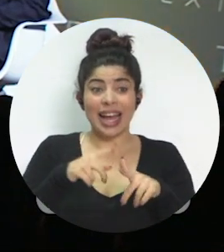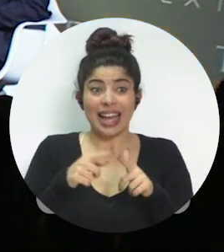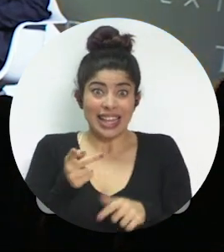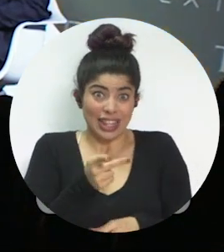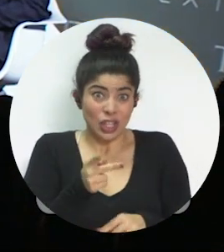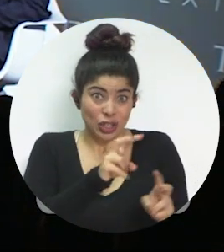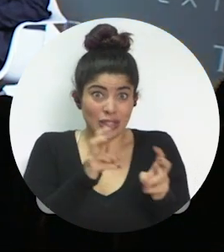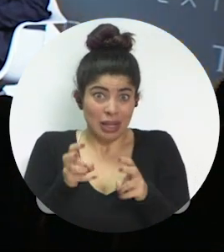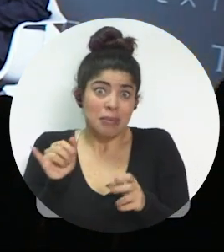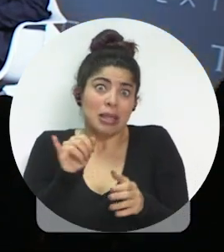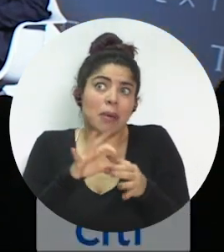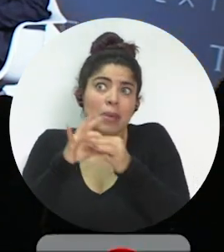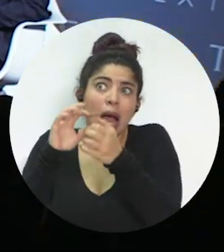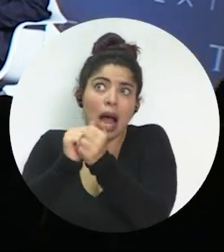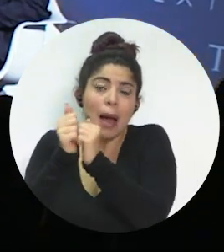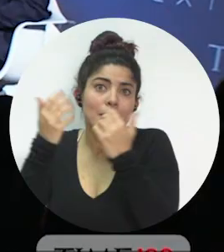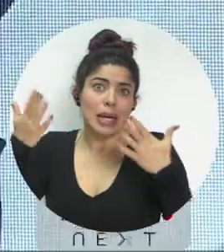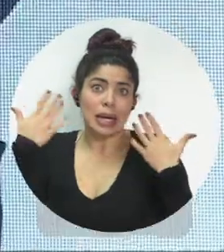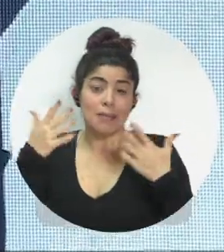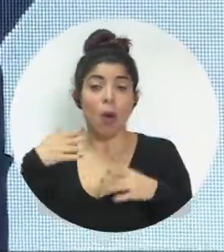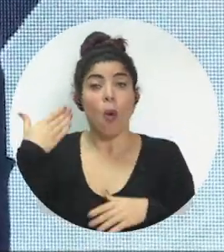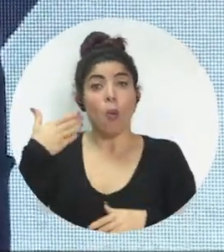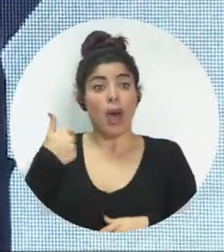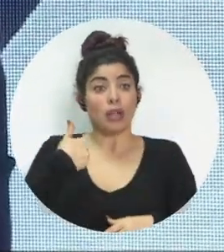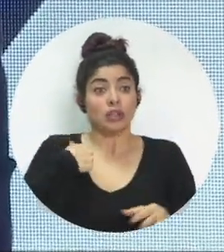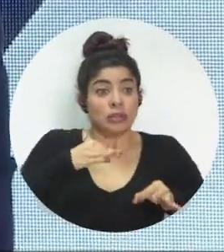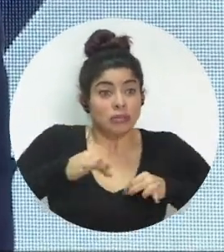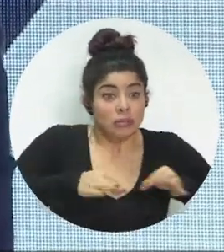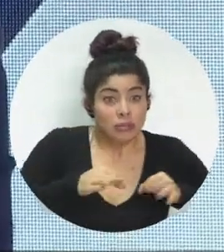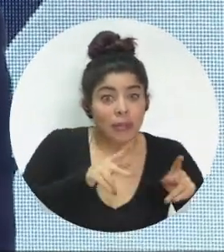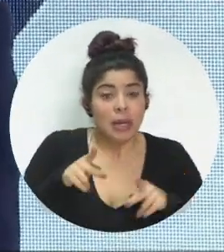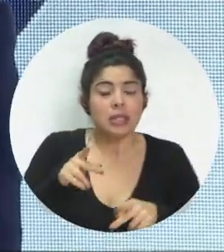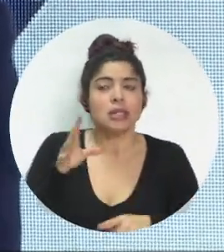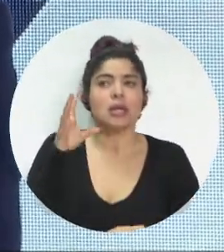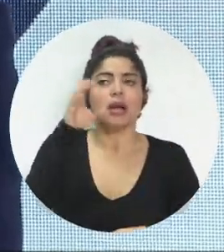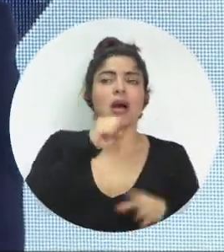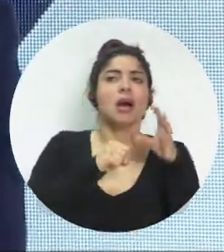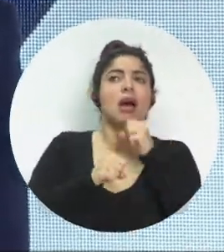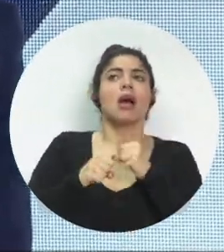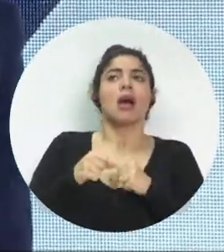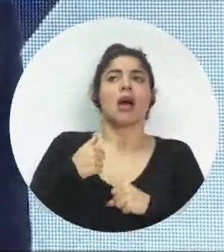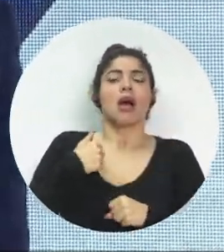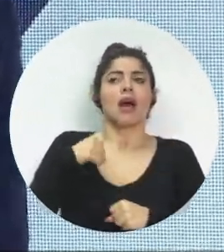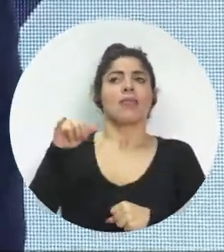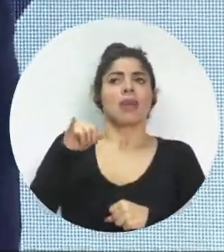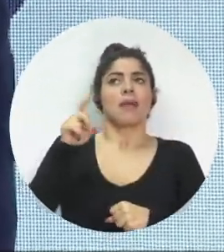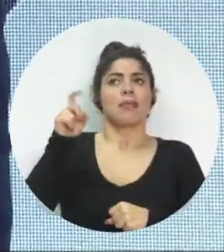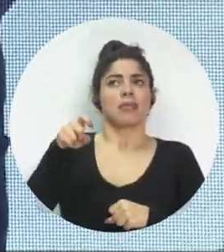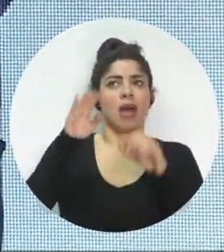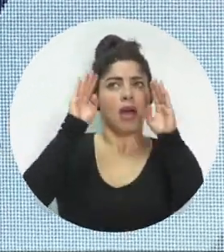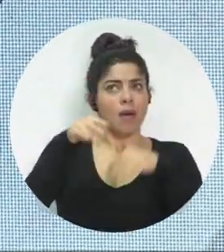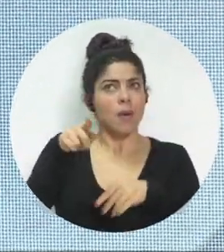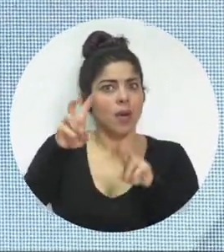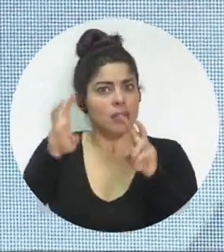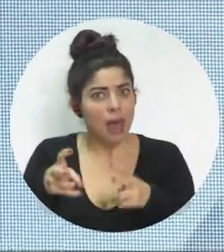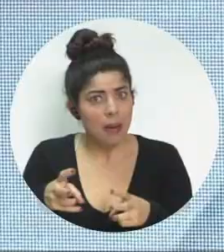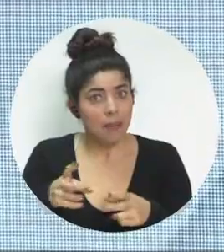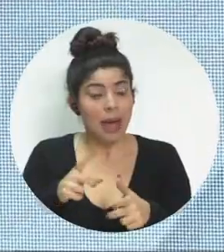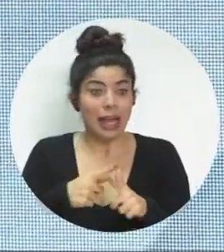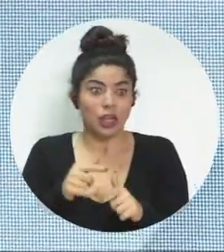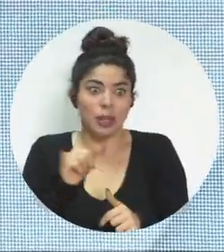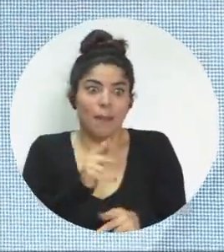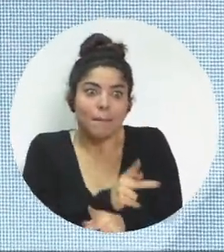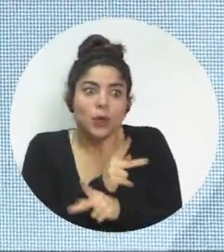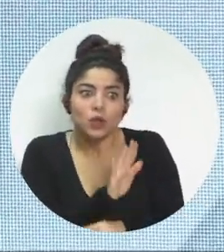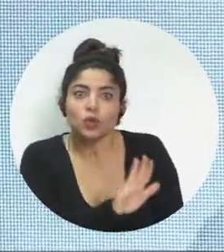drought and with flooding, which is highly correlated with climate change. So when you explain that to people, they start saying, okay,